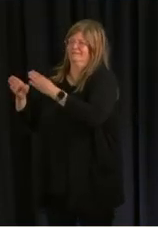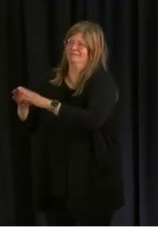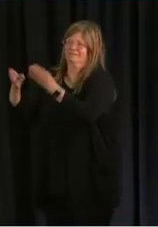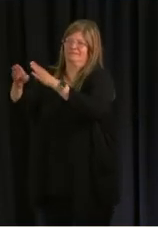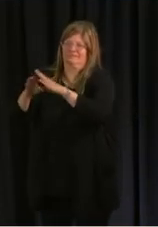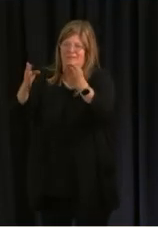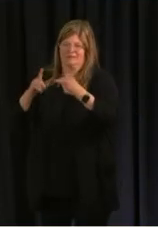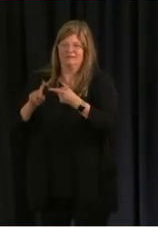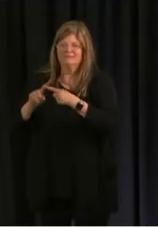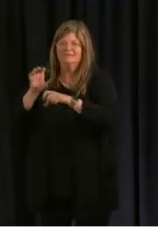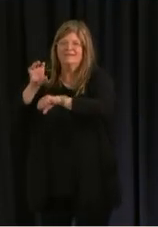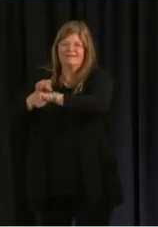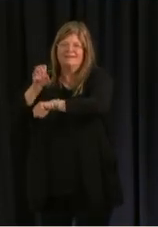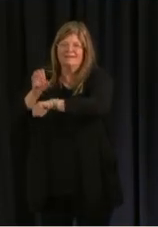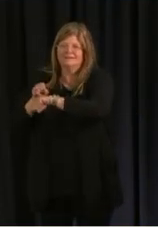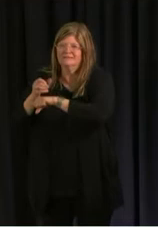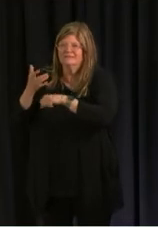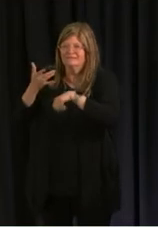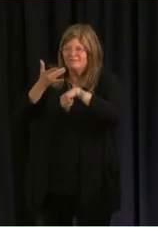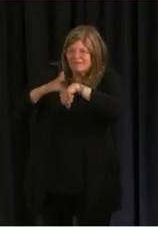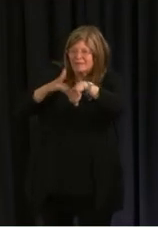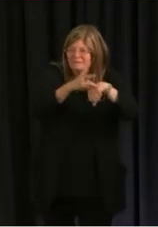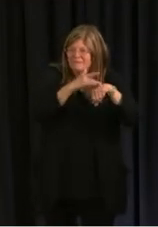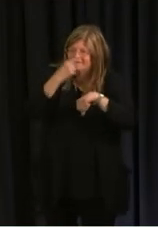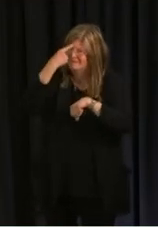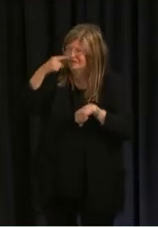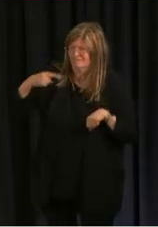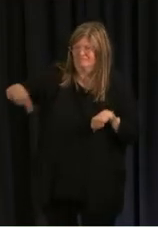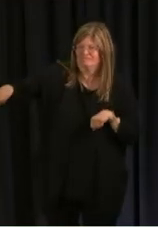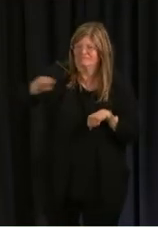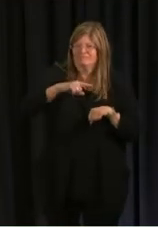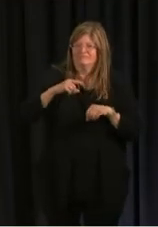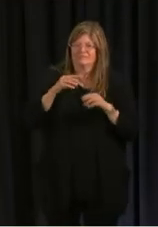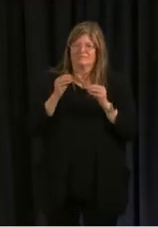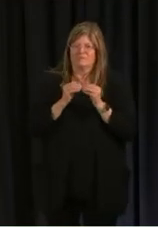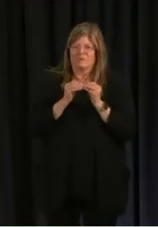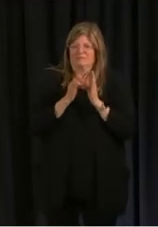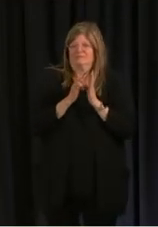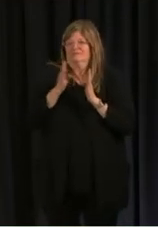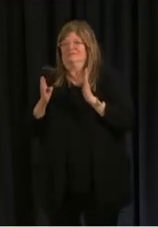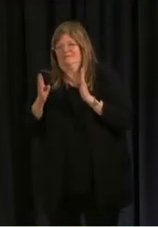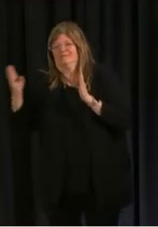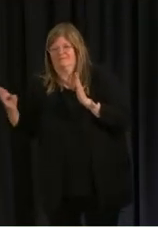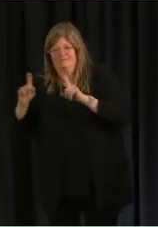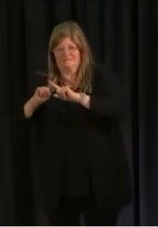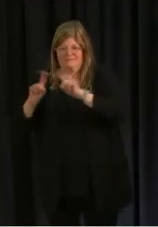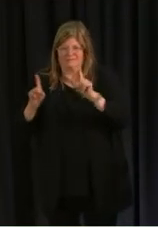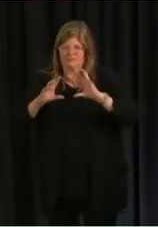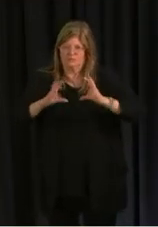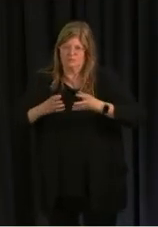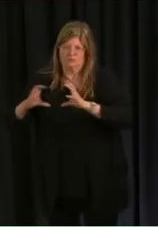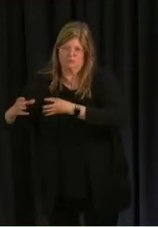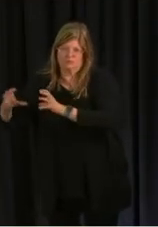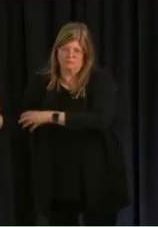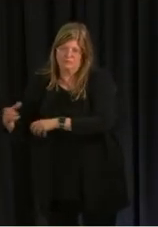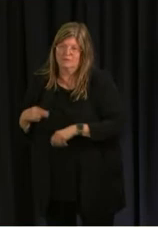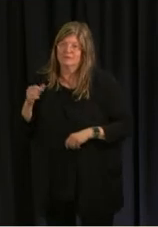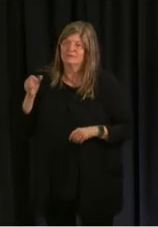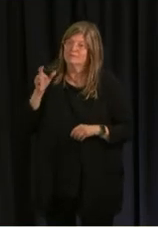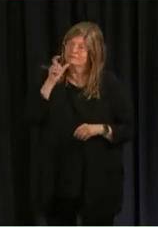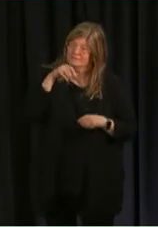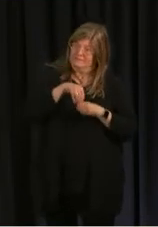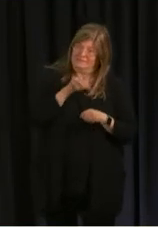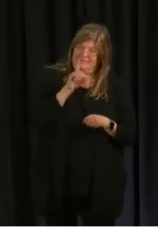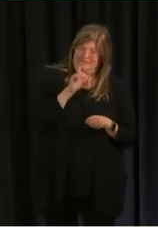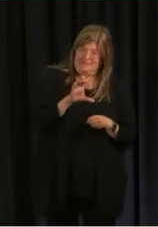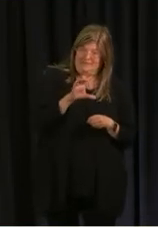as well. So we're hoping that we were really able to meet the demand of those in the district who have certain of